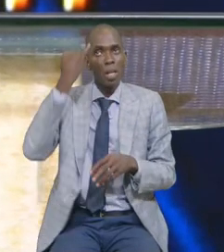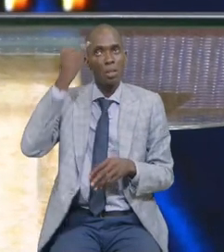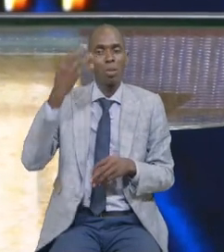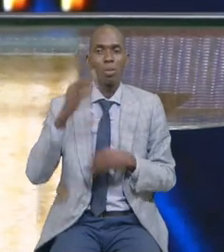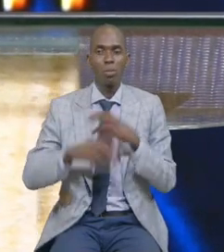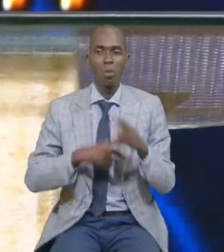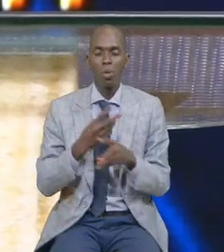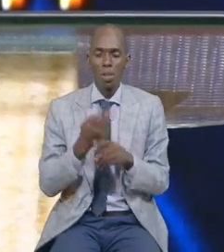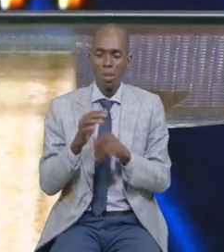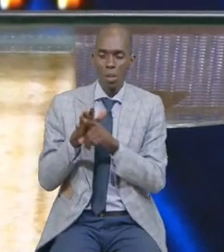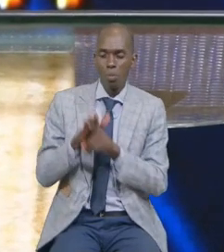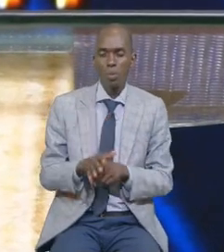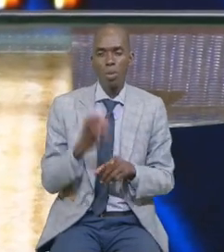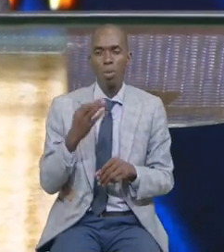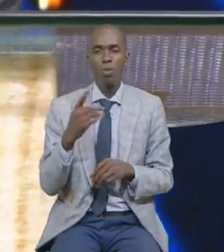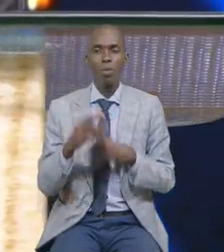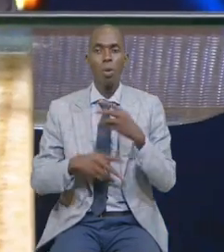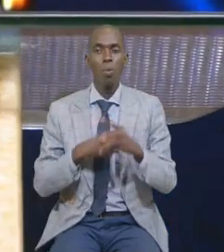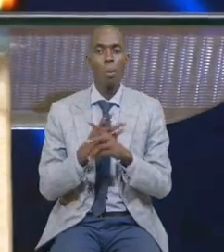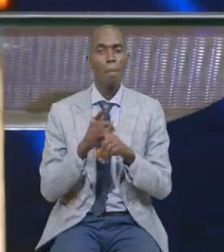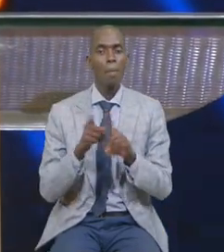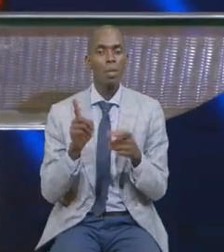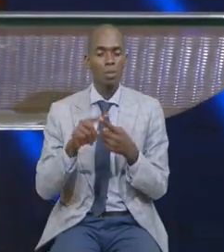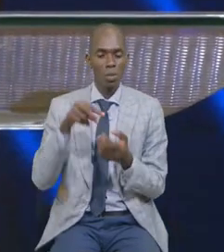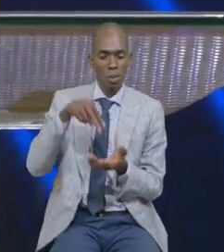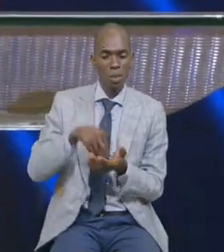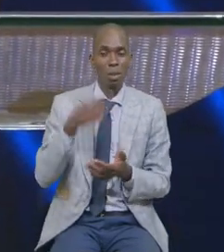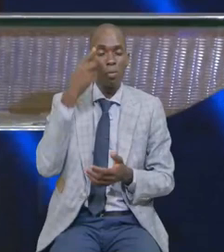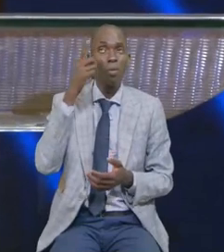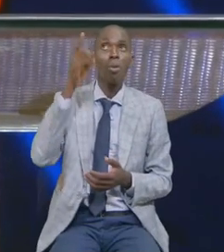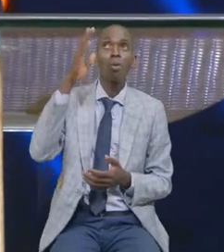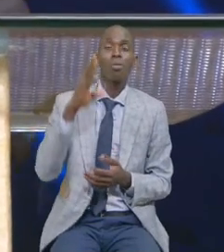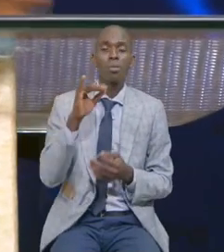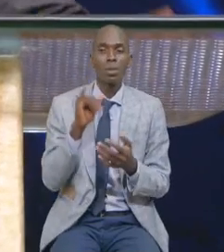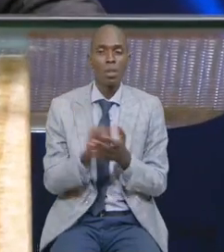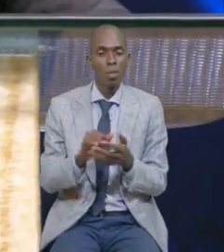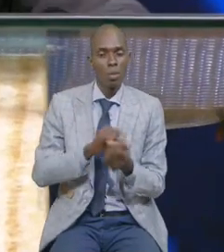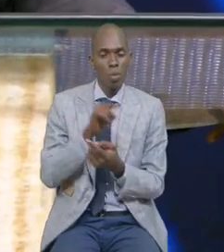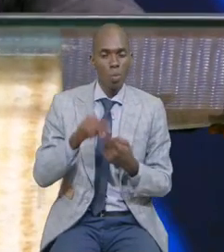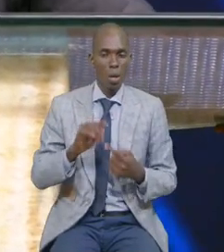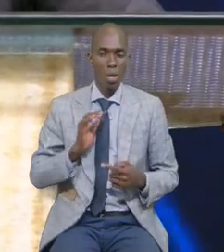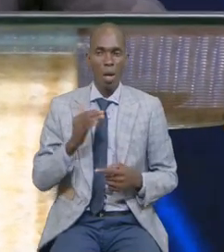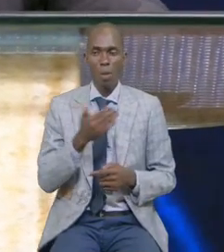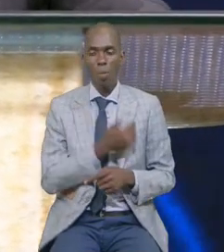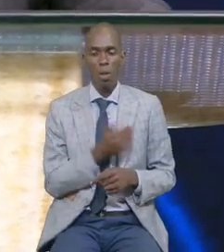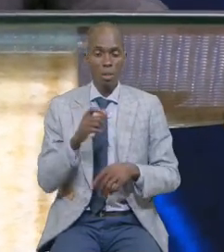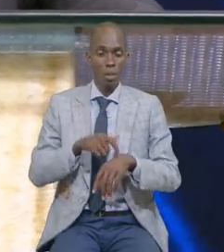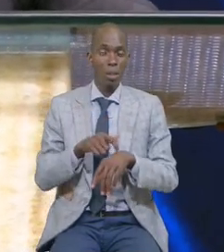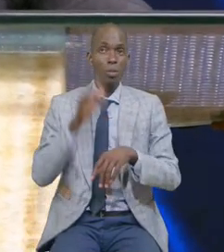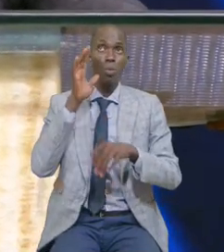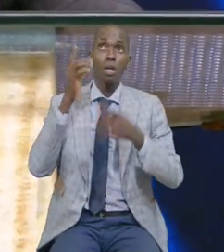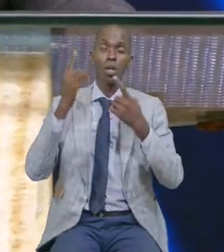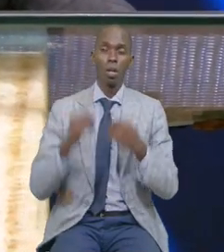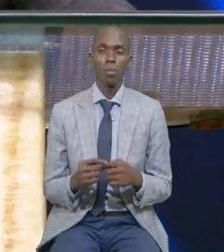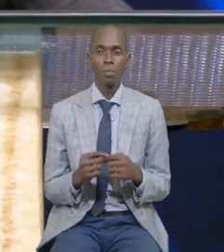the pressures of the world, but to stand for God, so that when our day will come, when our time